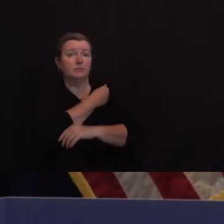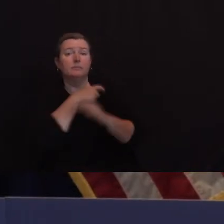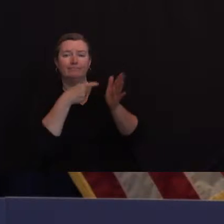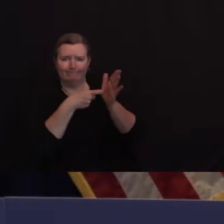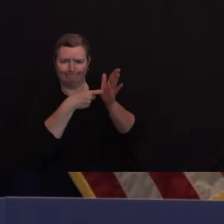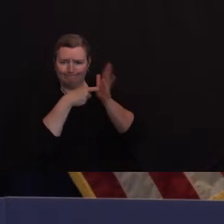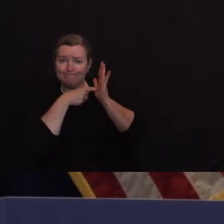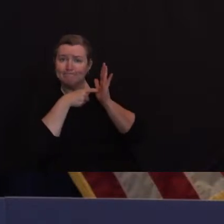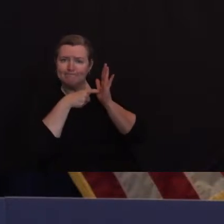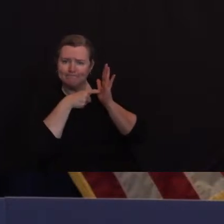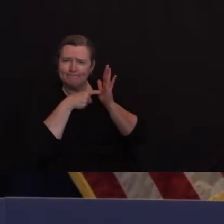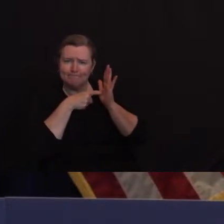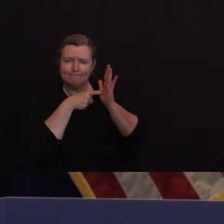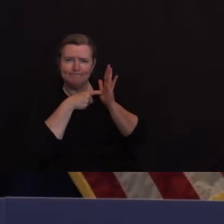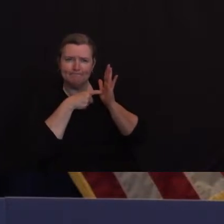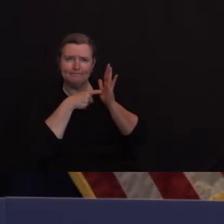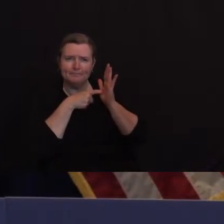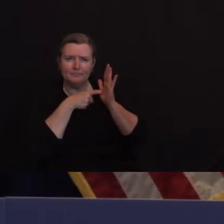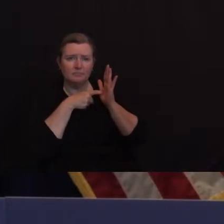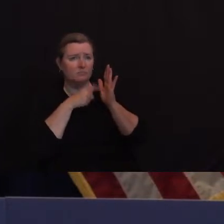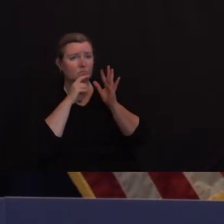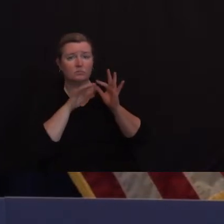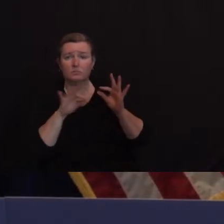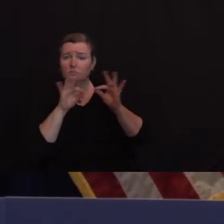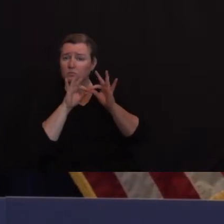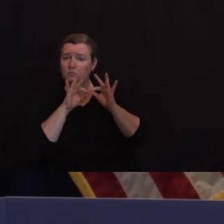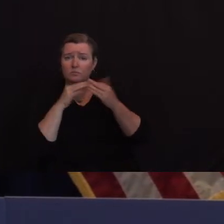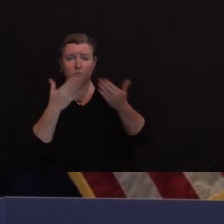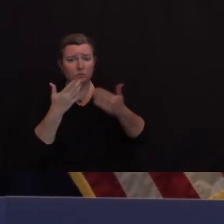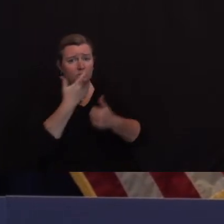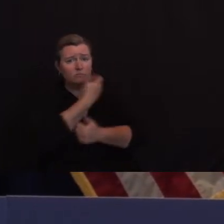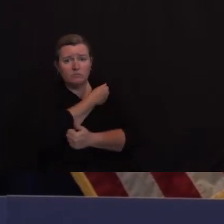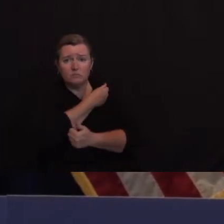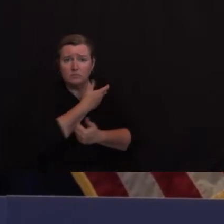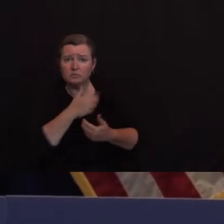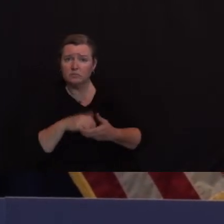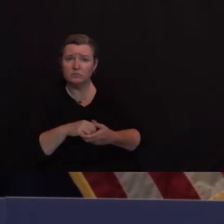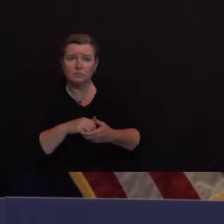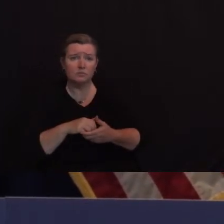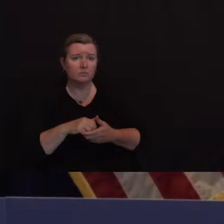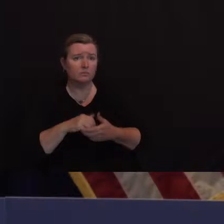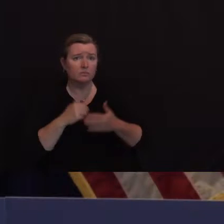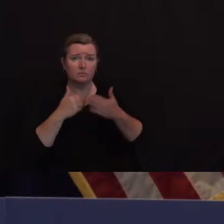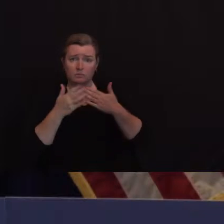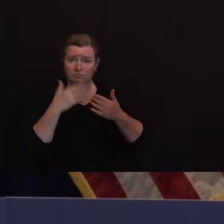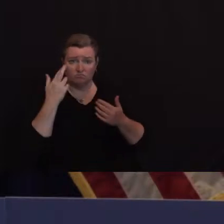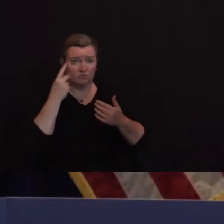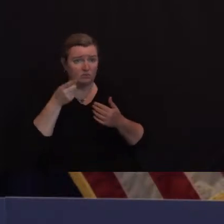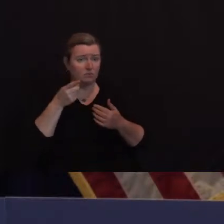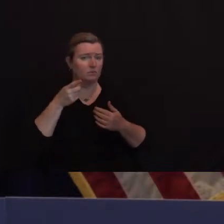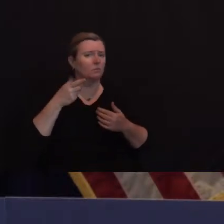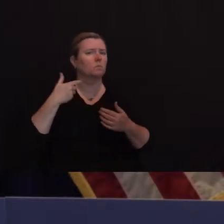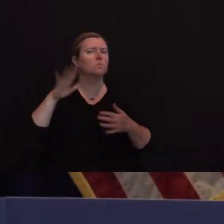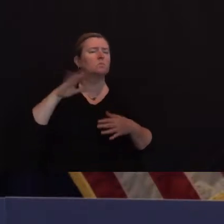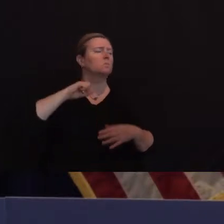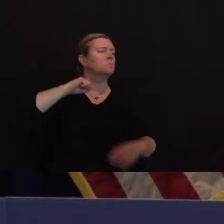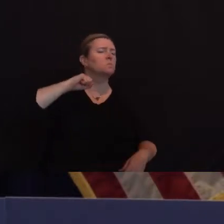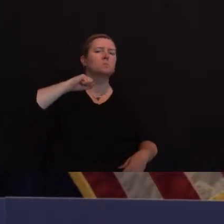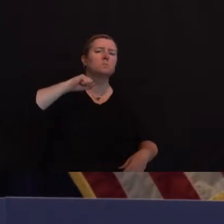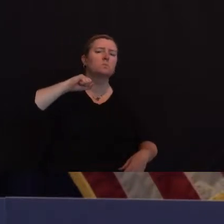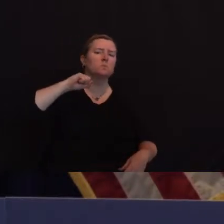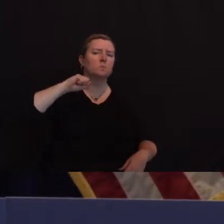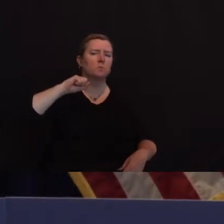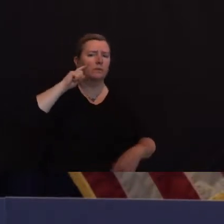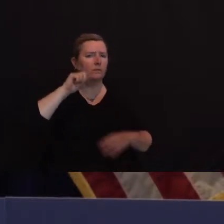is get vaccinated. And the alternative, if for whatever reason you don't want to get vaccinated, you're going to have to get